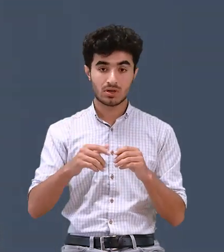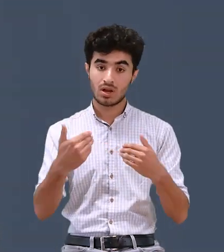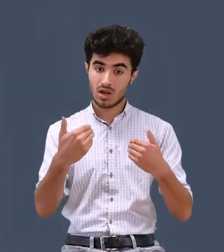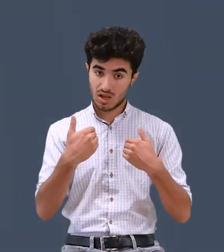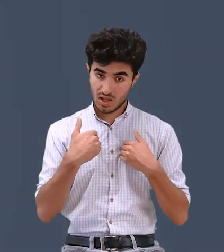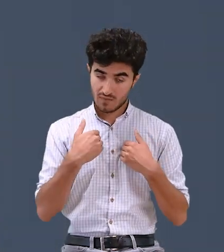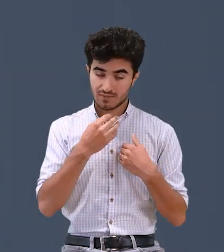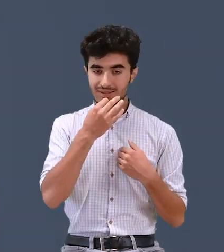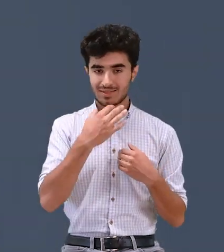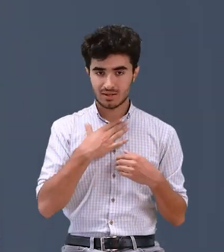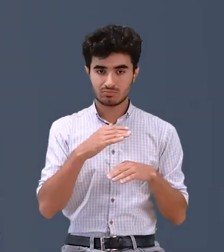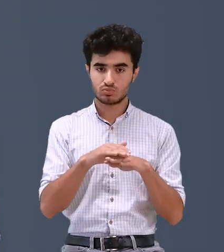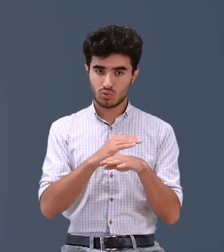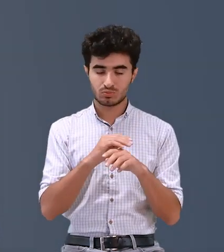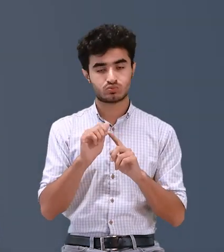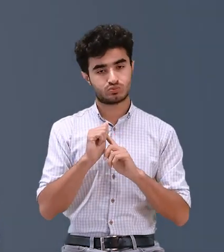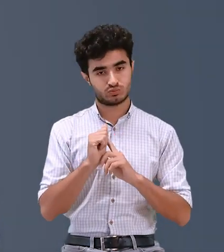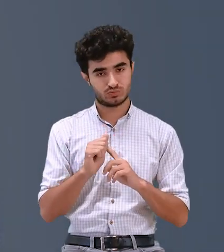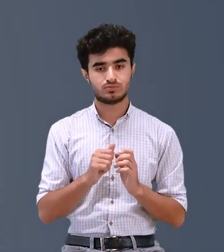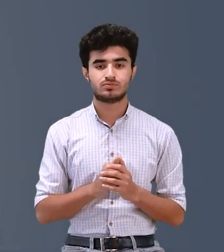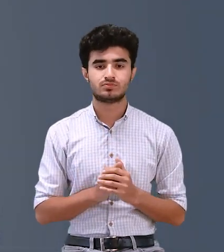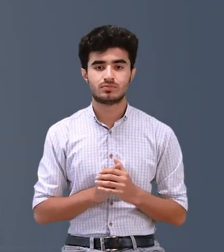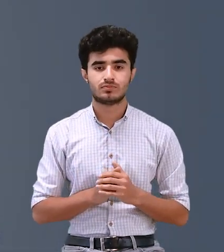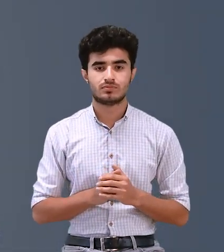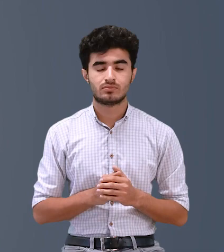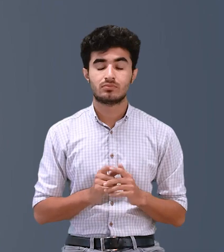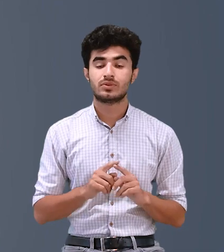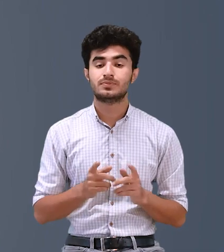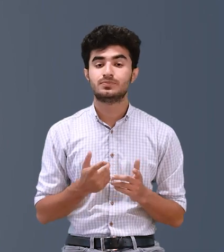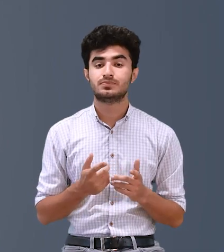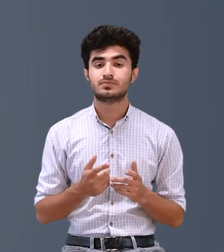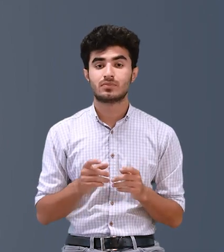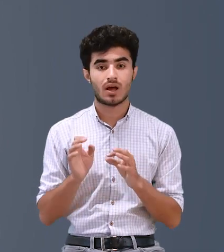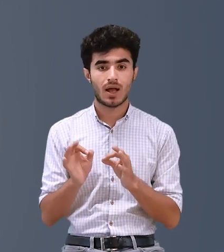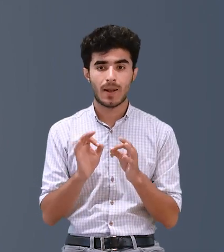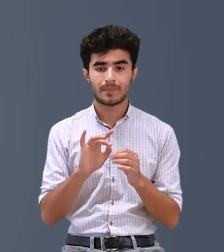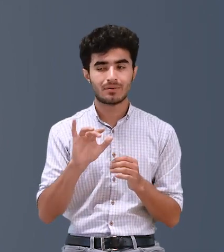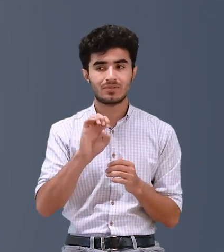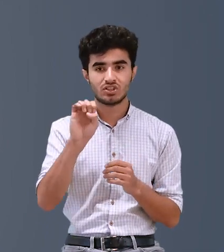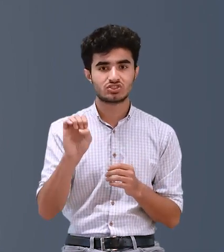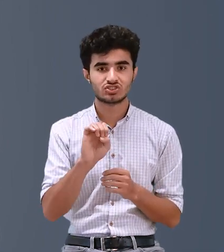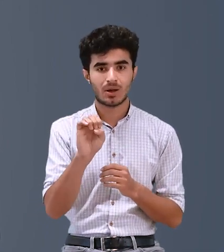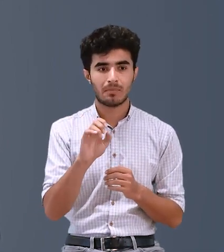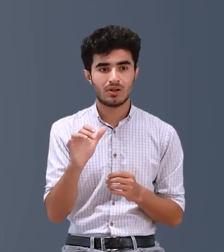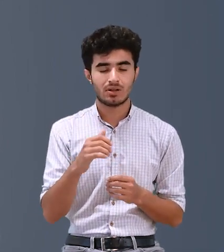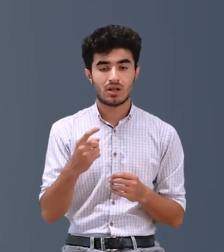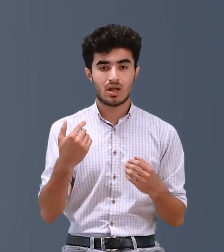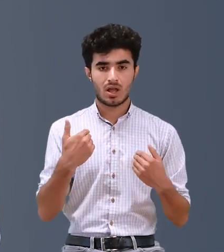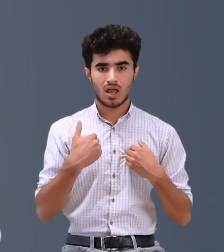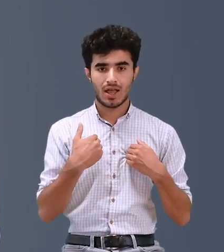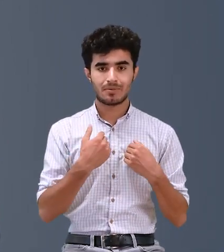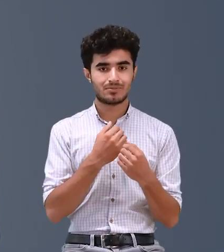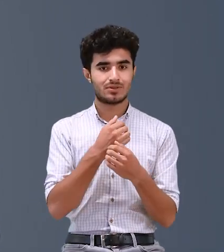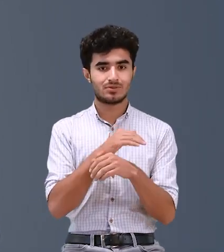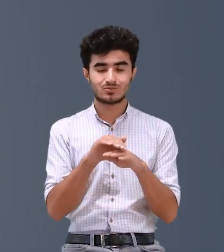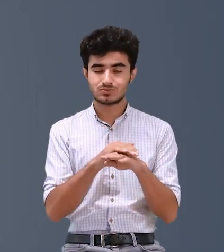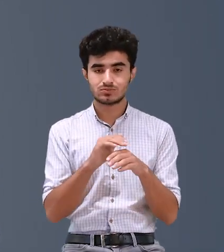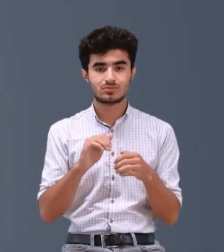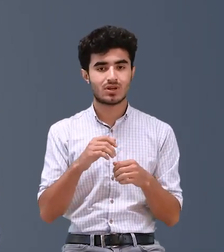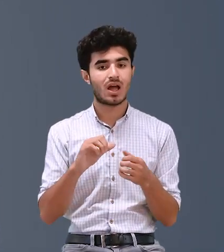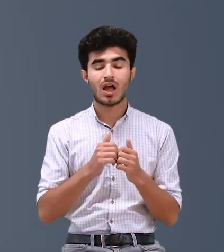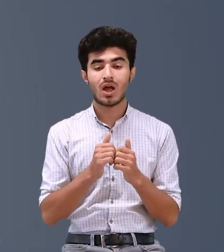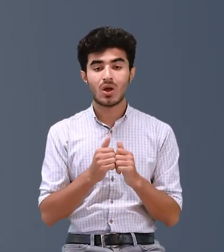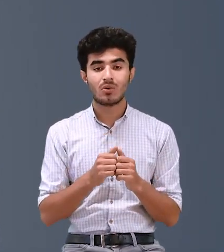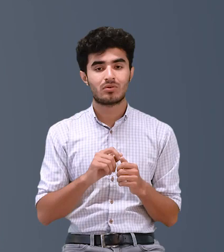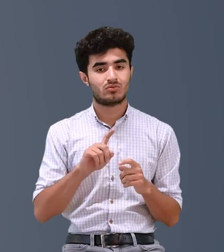to themselves, and in any capacity, to be honest. But an example of what being kind to yourself looks